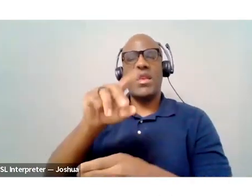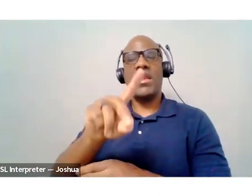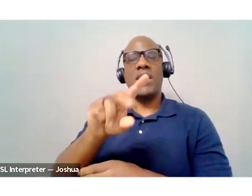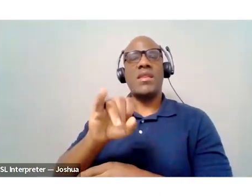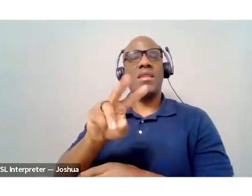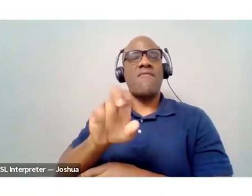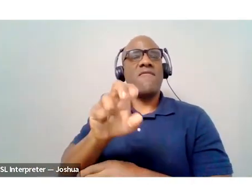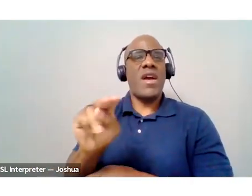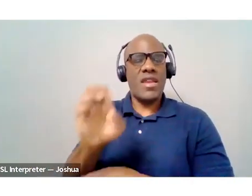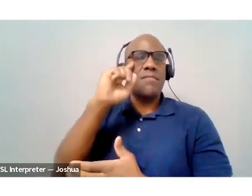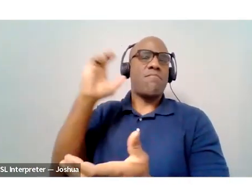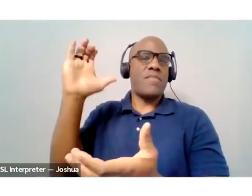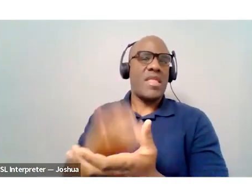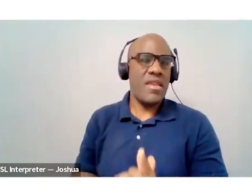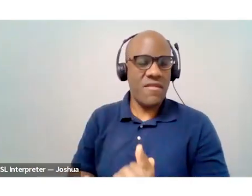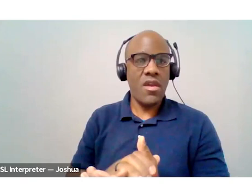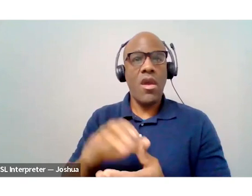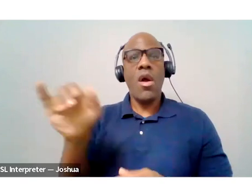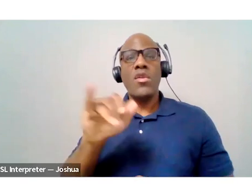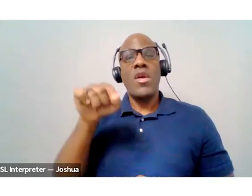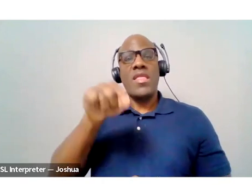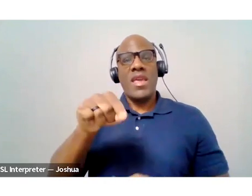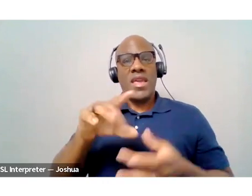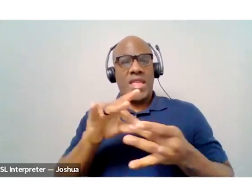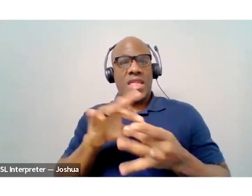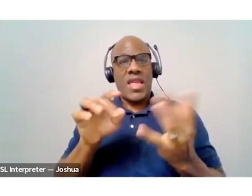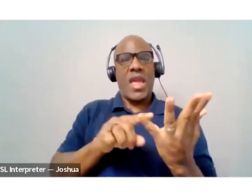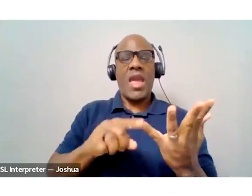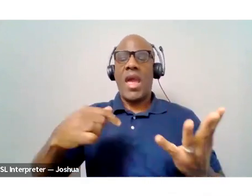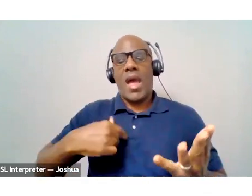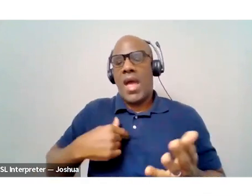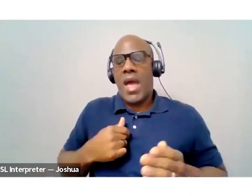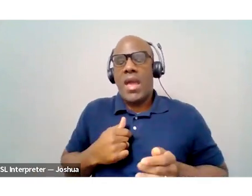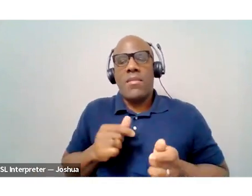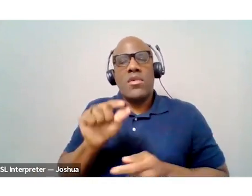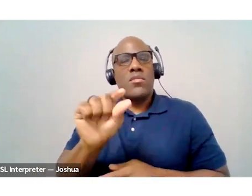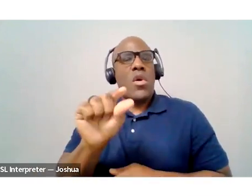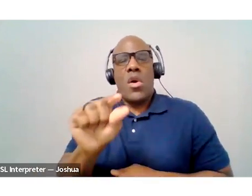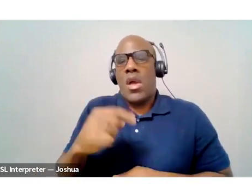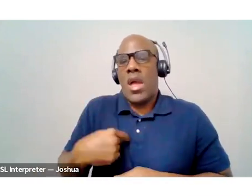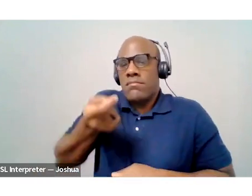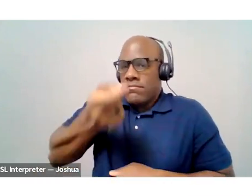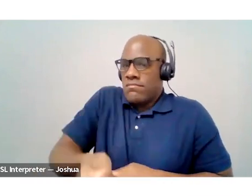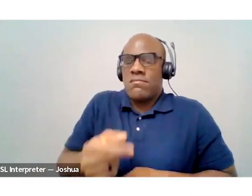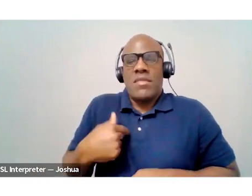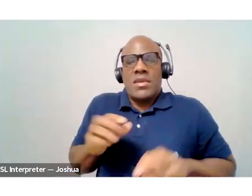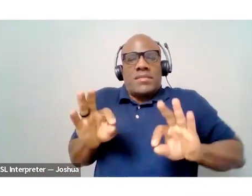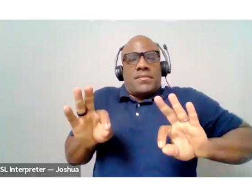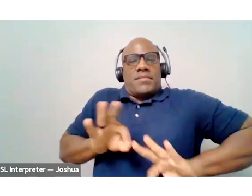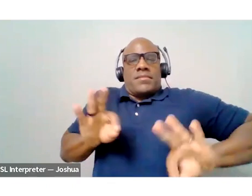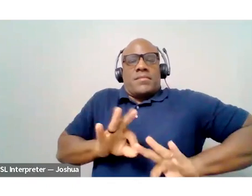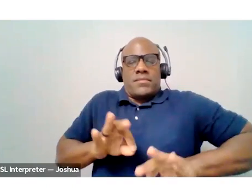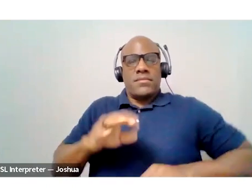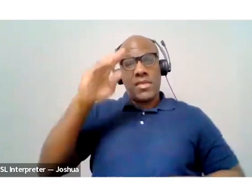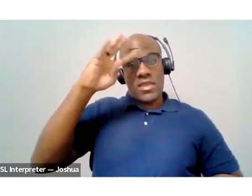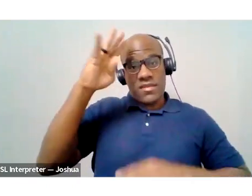make a distinction by saying they're a drop in the ocean. And that's a crucial part, which is that the way Ibn Arabi is looking at